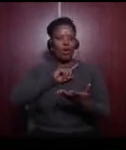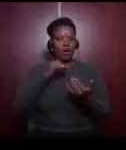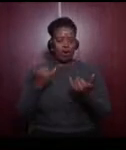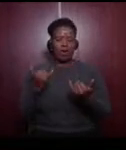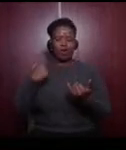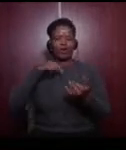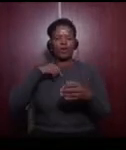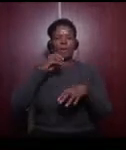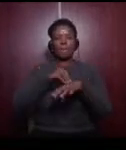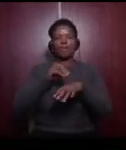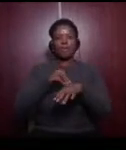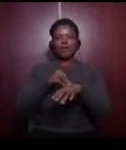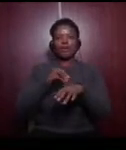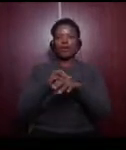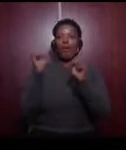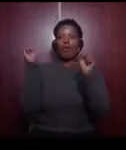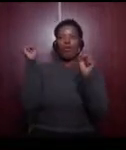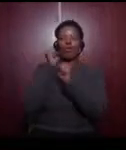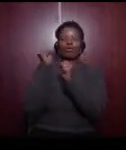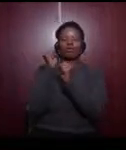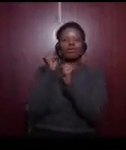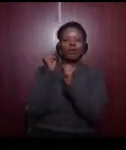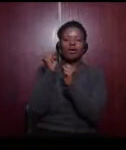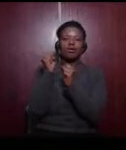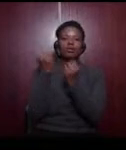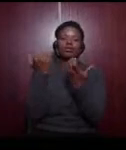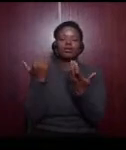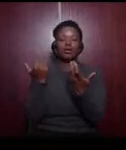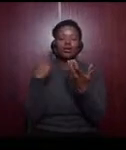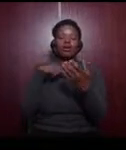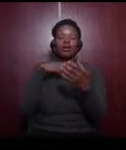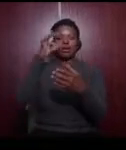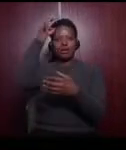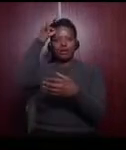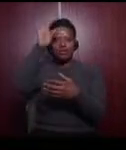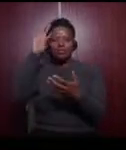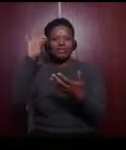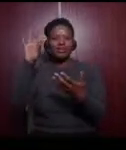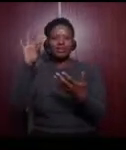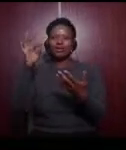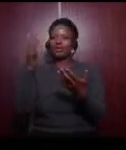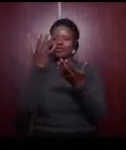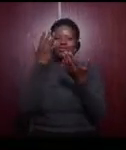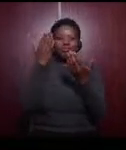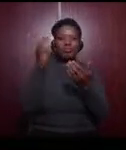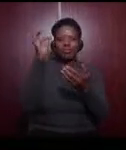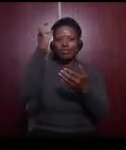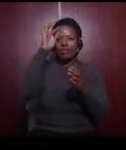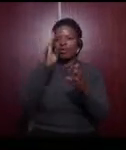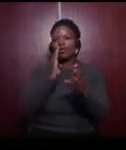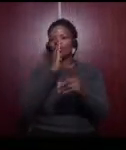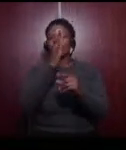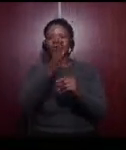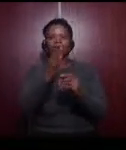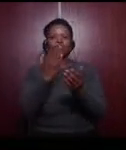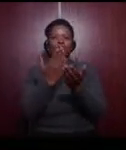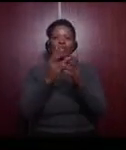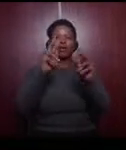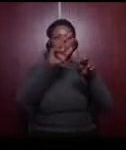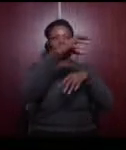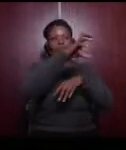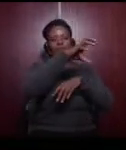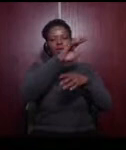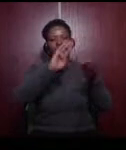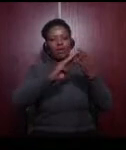of winter season, whereby the government is not reaching towards the vulnerable communities as a whole. We